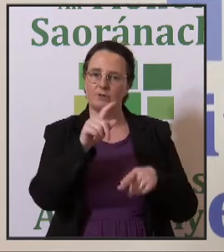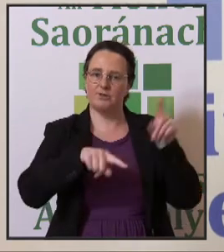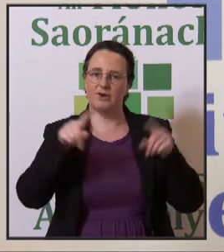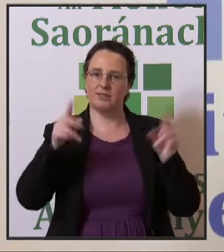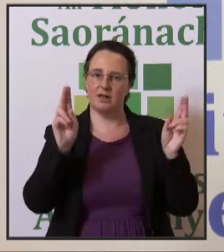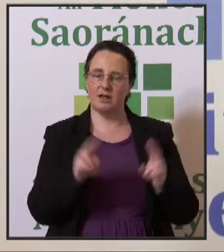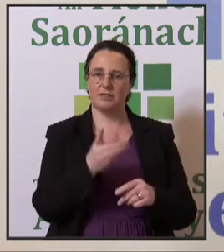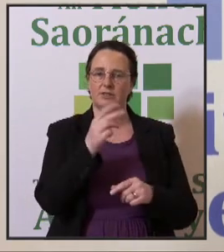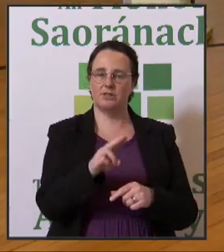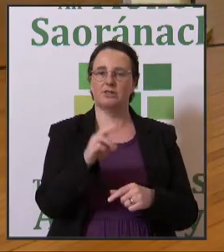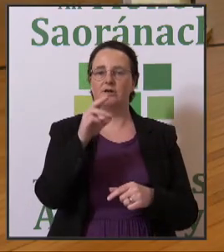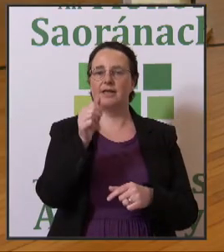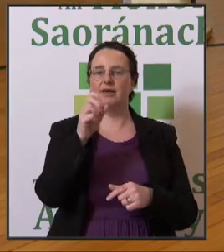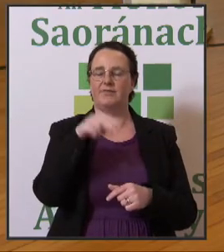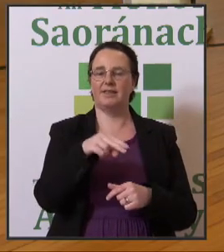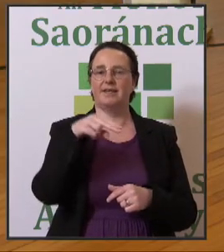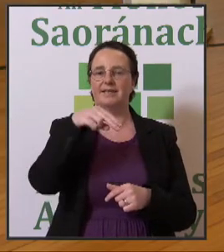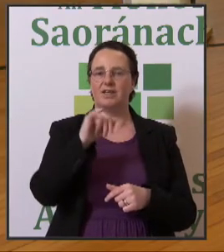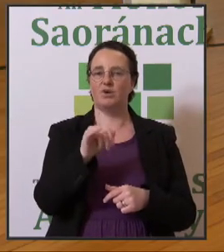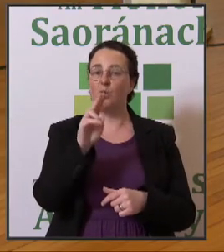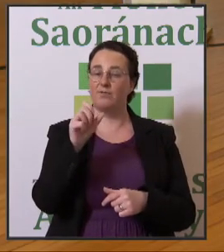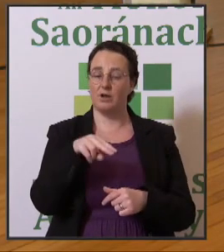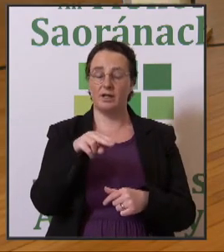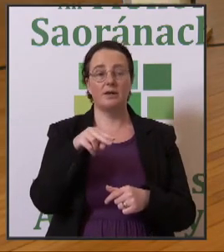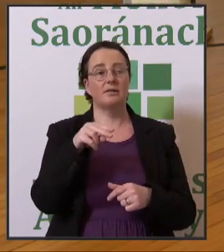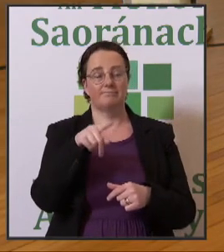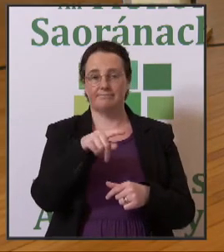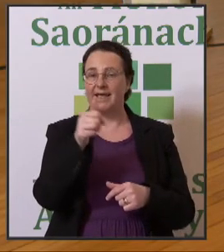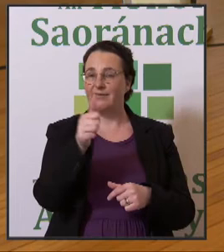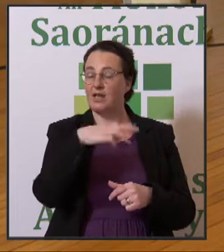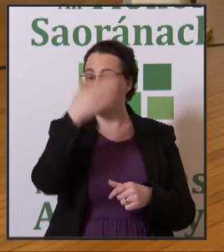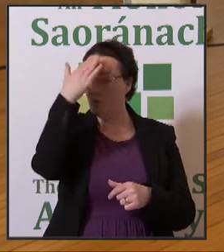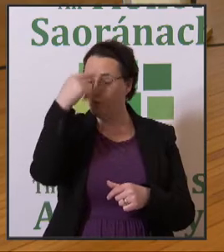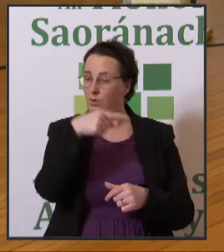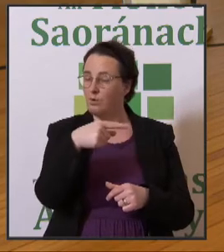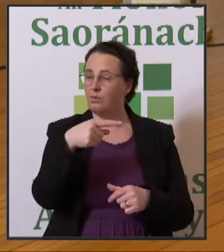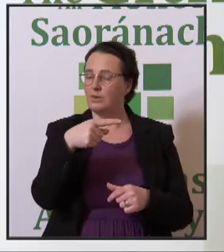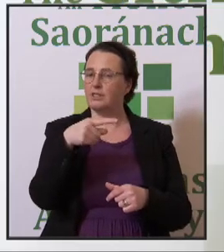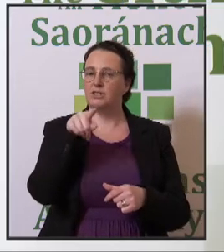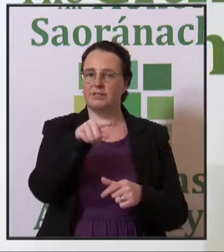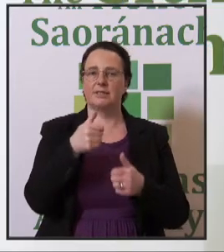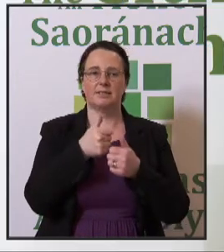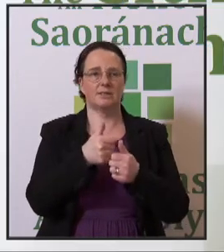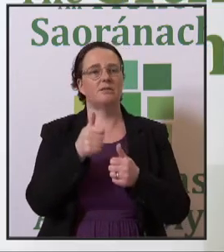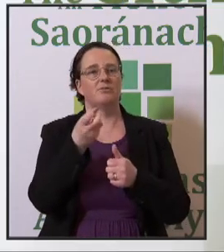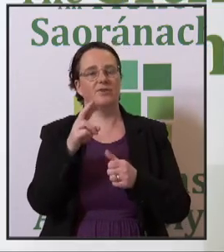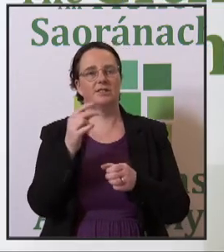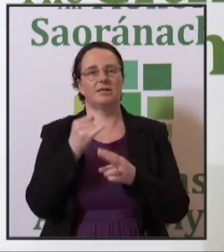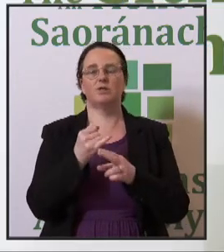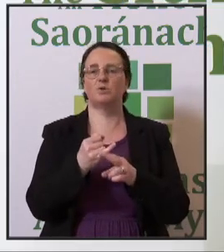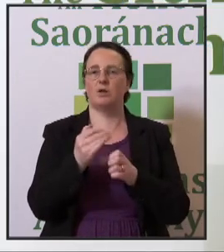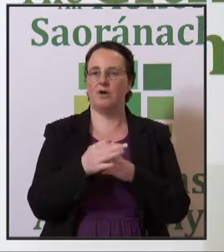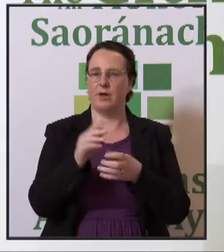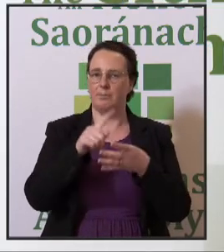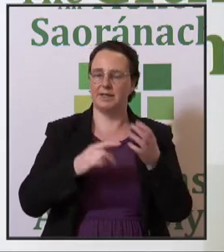Eivin Nuhuluain. Eivin, known to many of you, is an assistant professor in the School of Mathematics in UCD